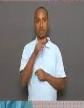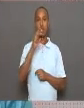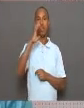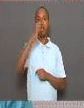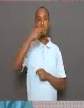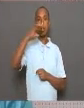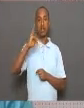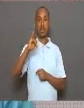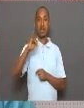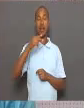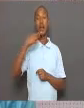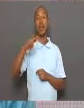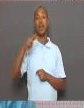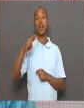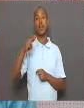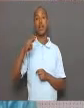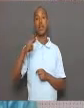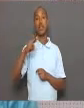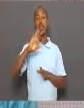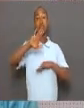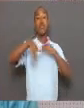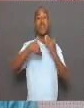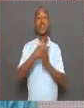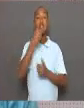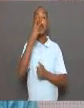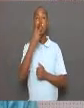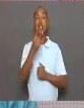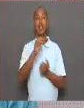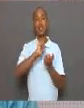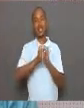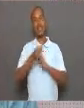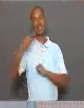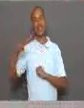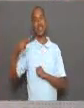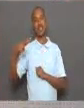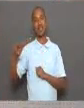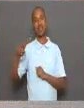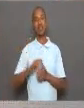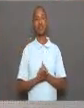turns into red, or universal indicator turns red.